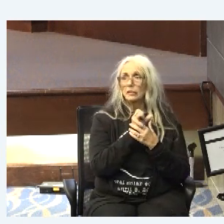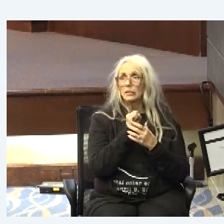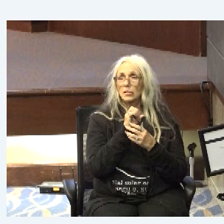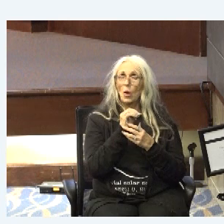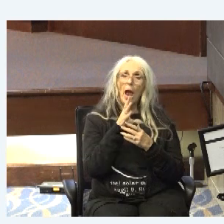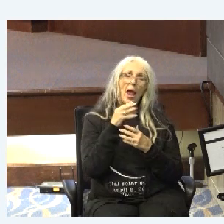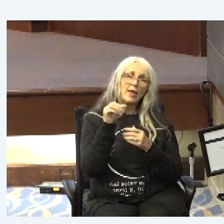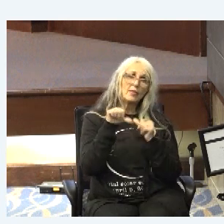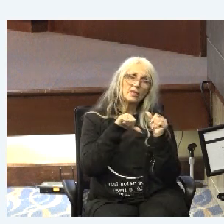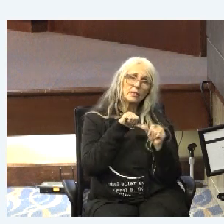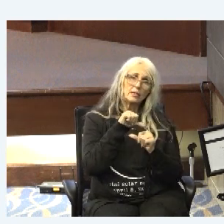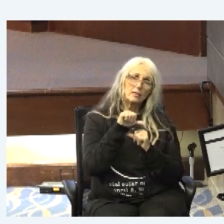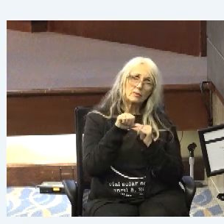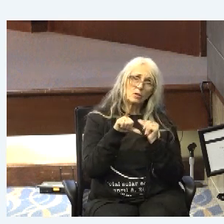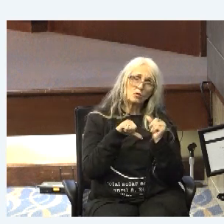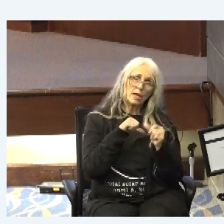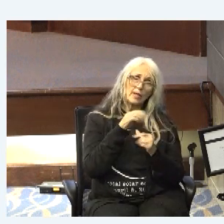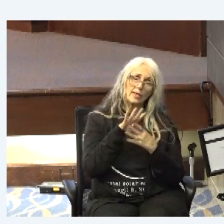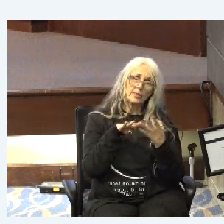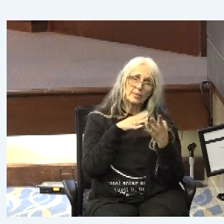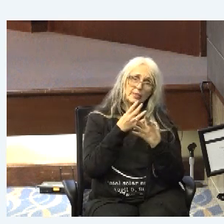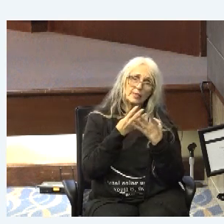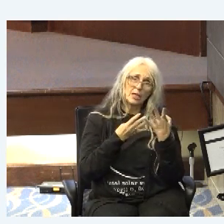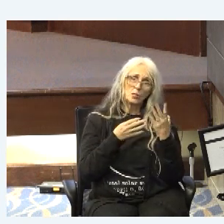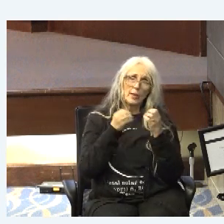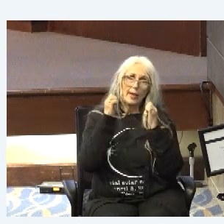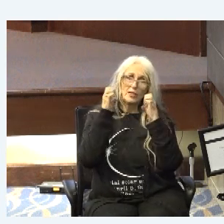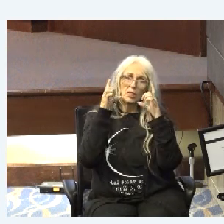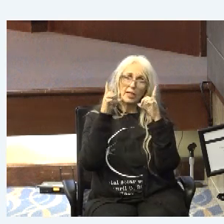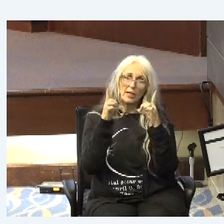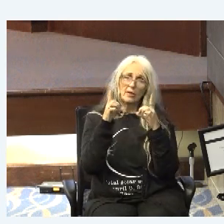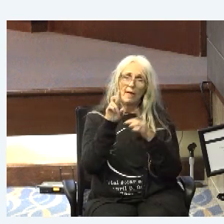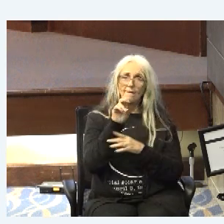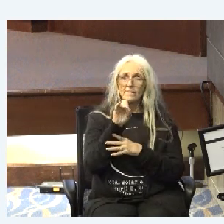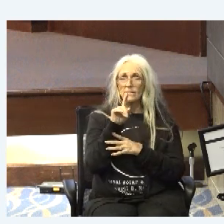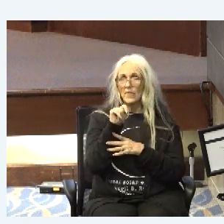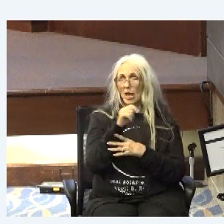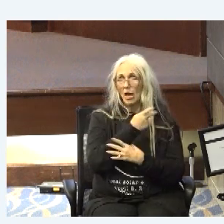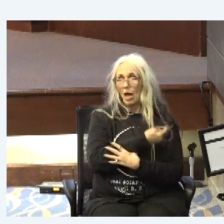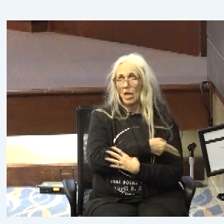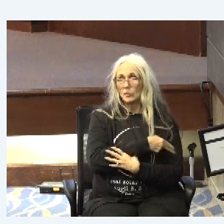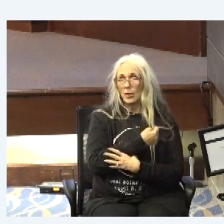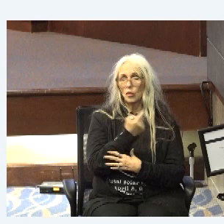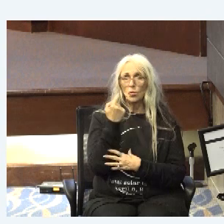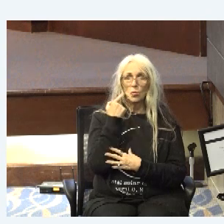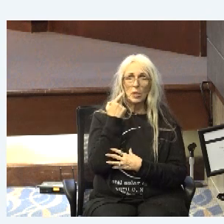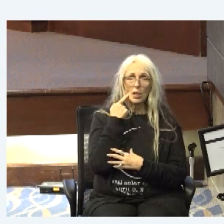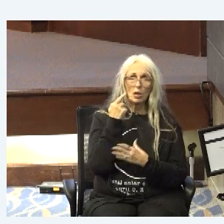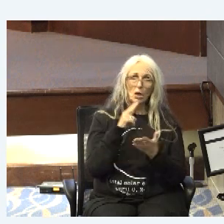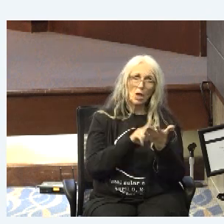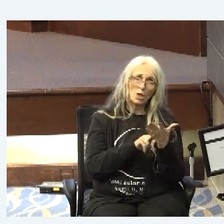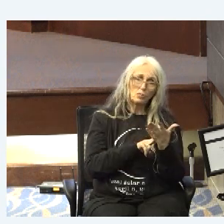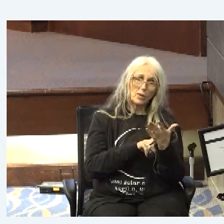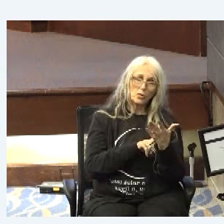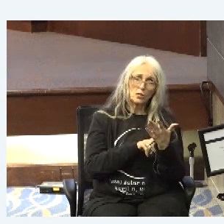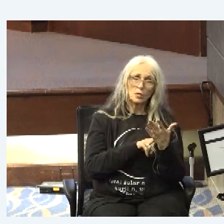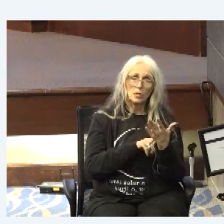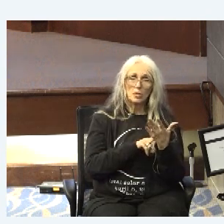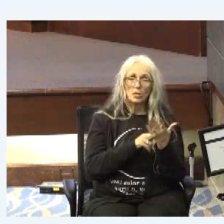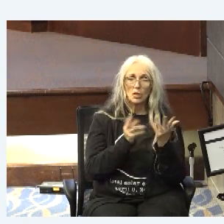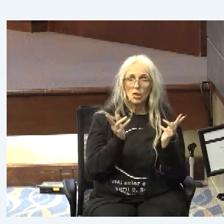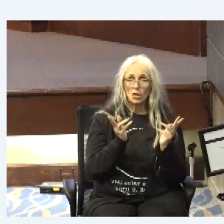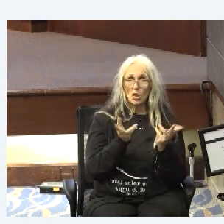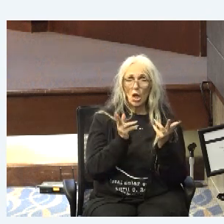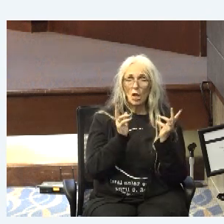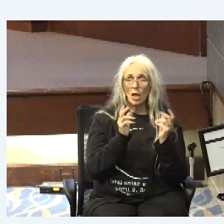associated with the Education Center and Veterinary Hospital, you will hear contractors talk about